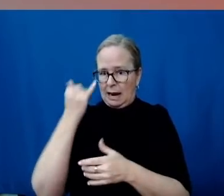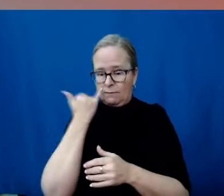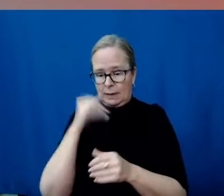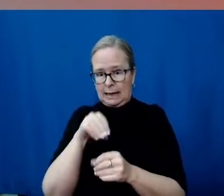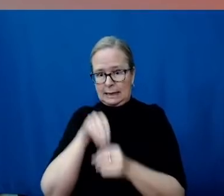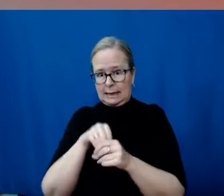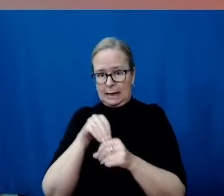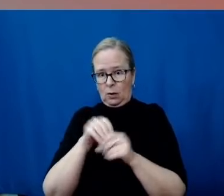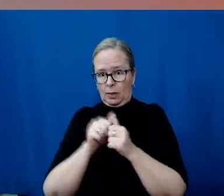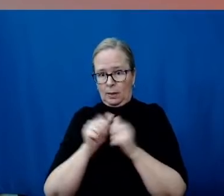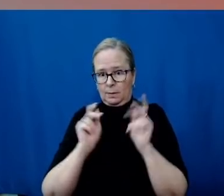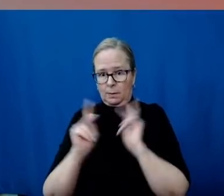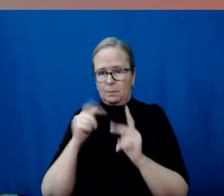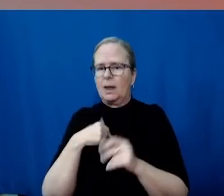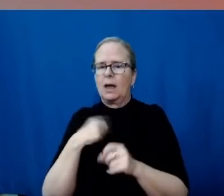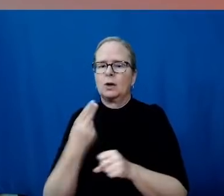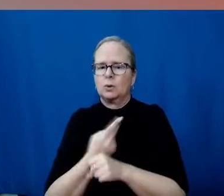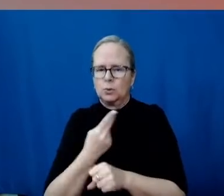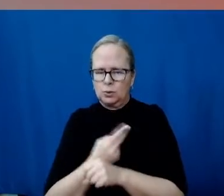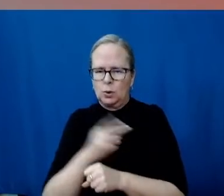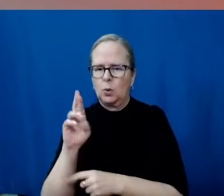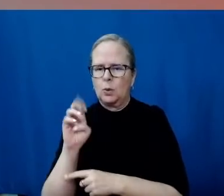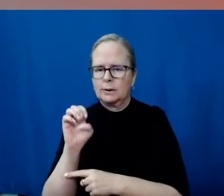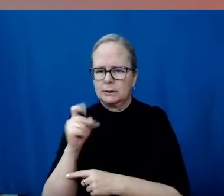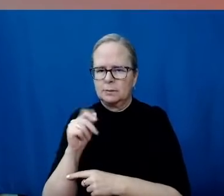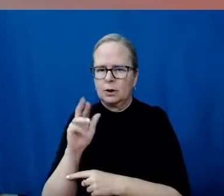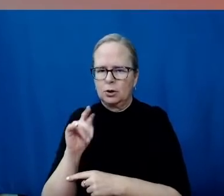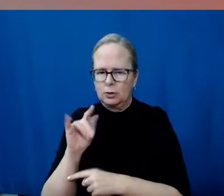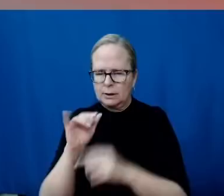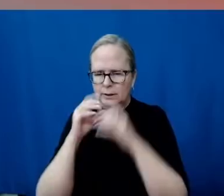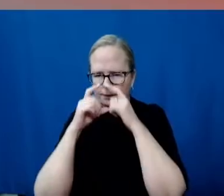with people, I wear a respirator mask. And,